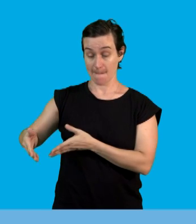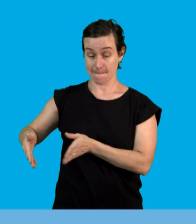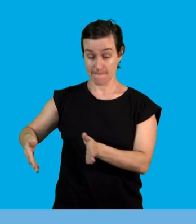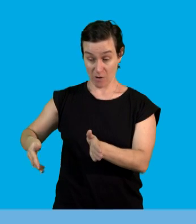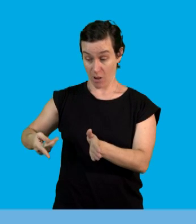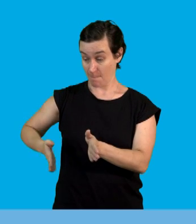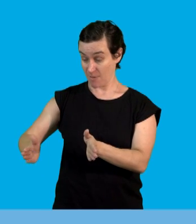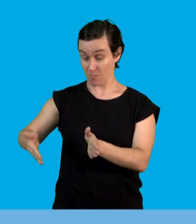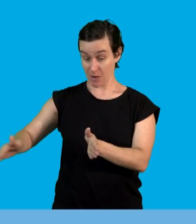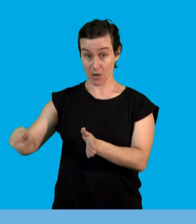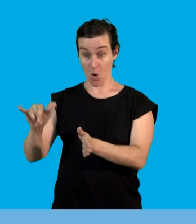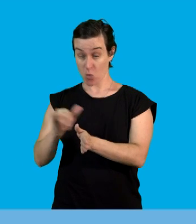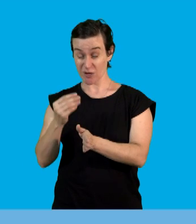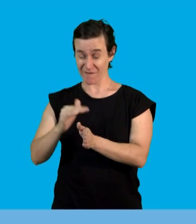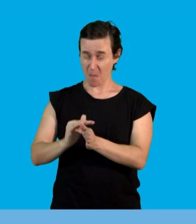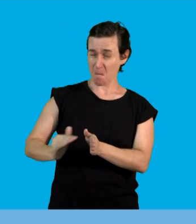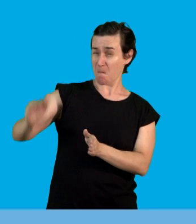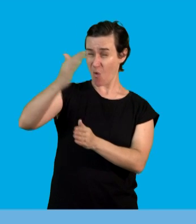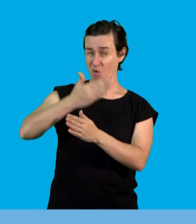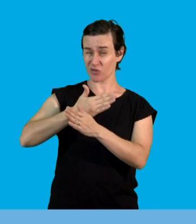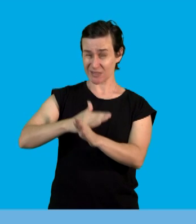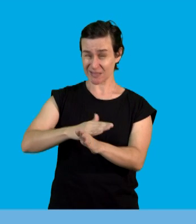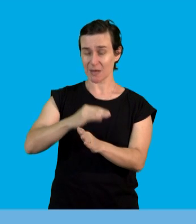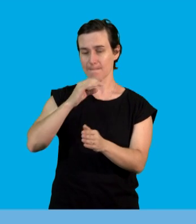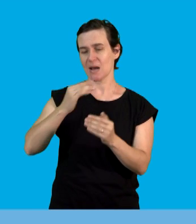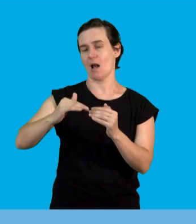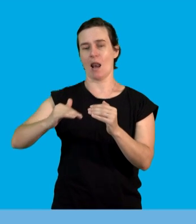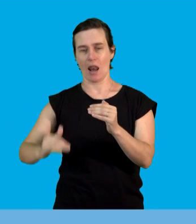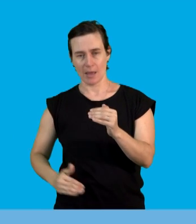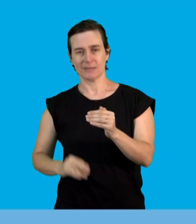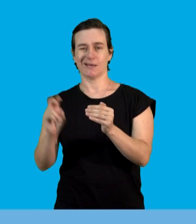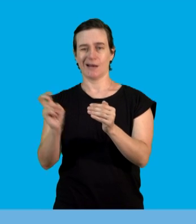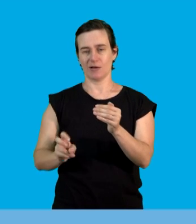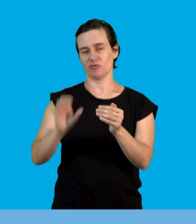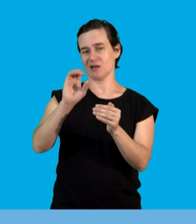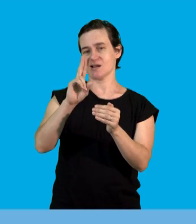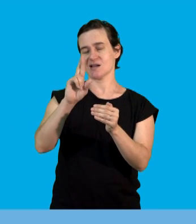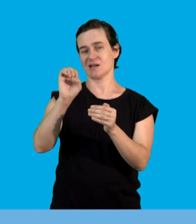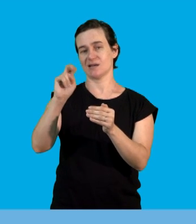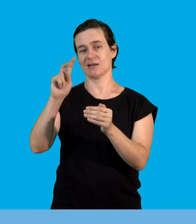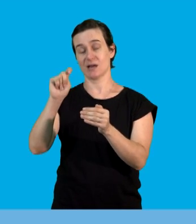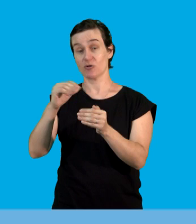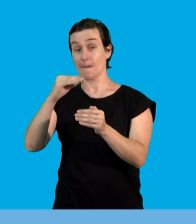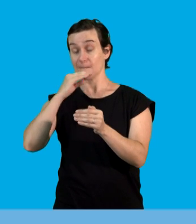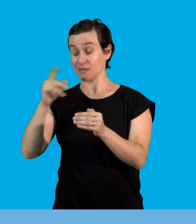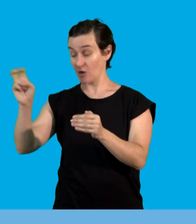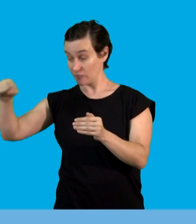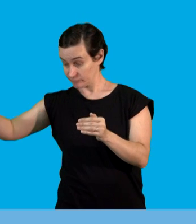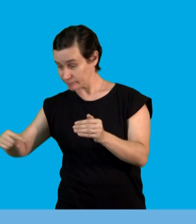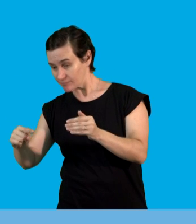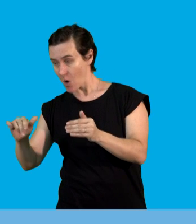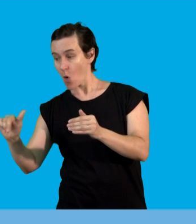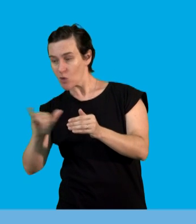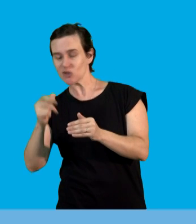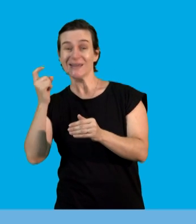highest resistance draws the weakest current. So that means the current will always look for the path with the least